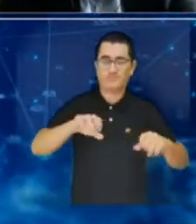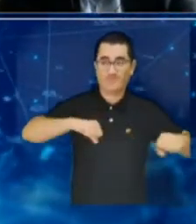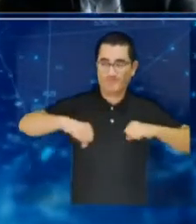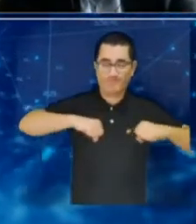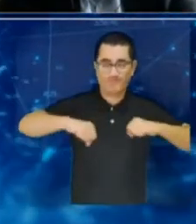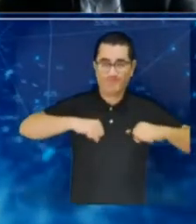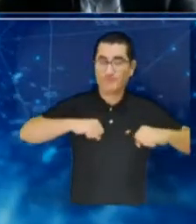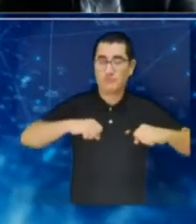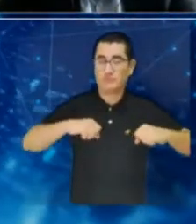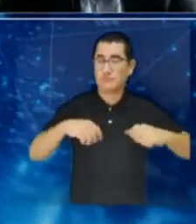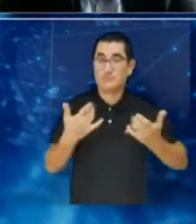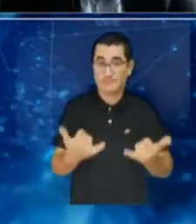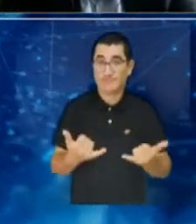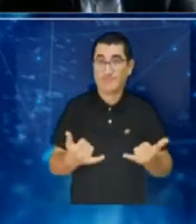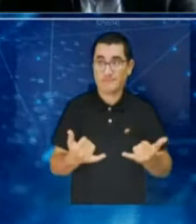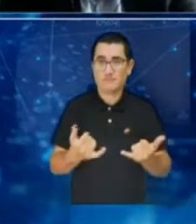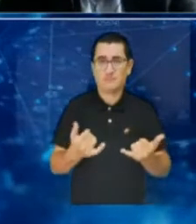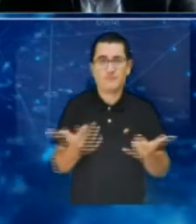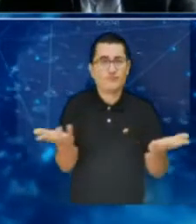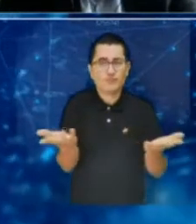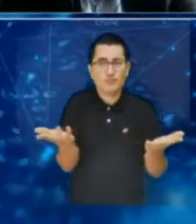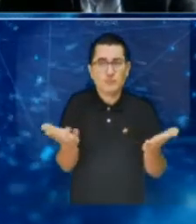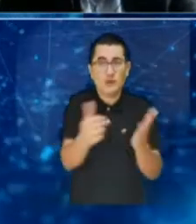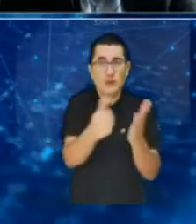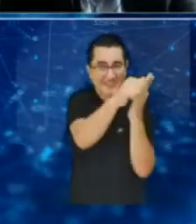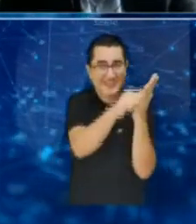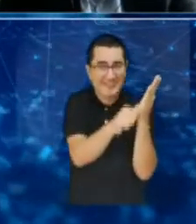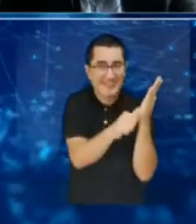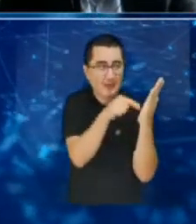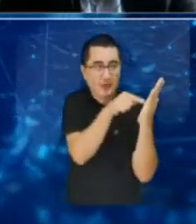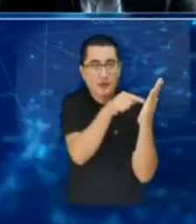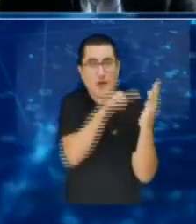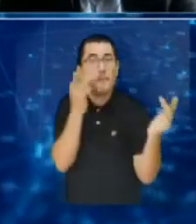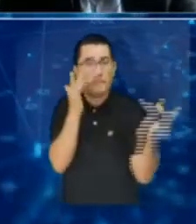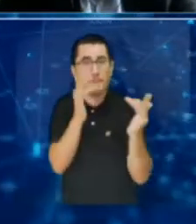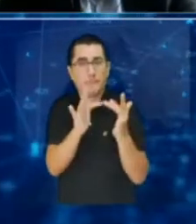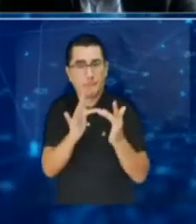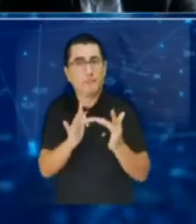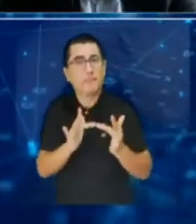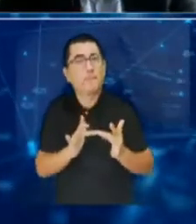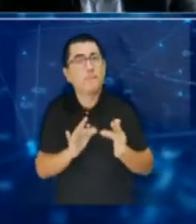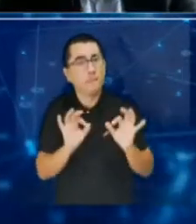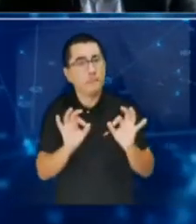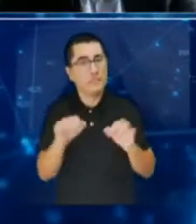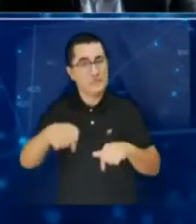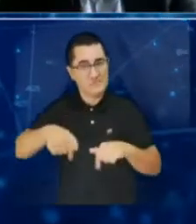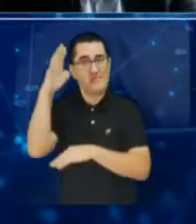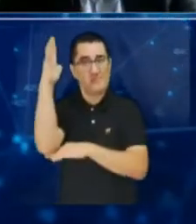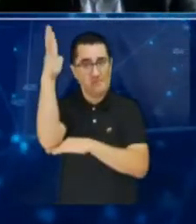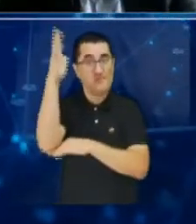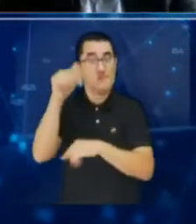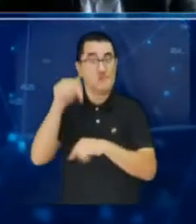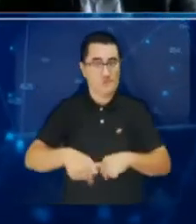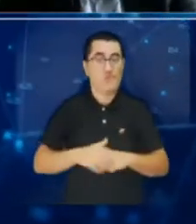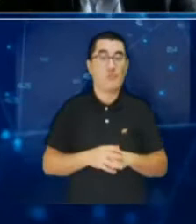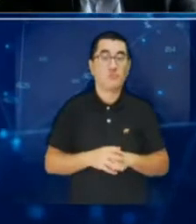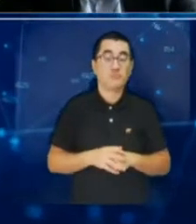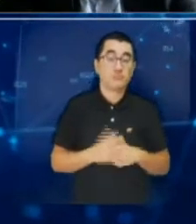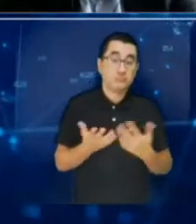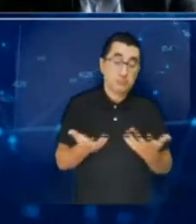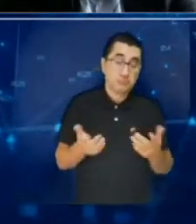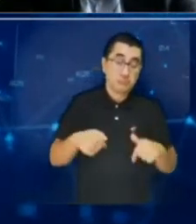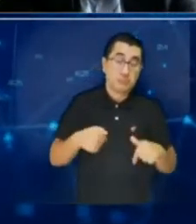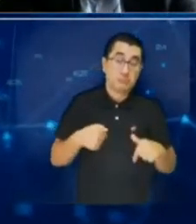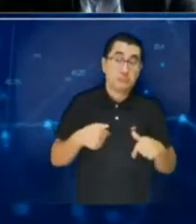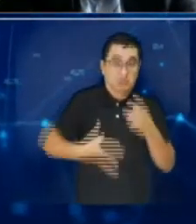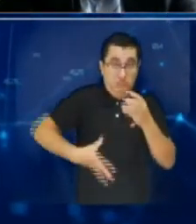been showing quite pretty active, the agenda that corresponds to this conference. That is why